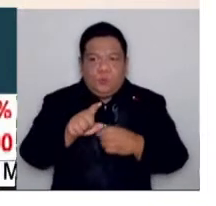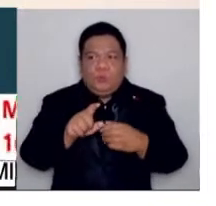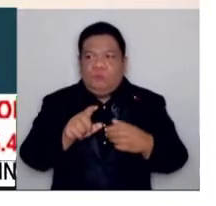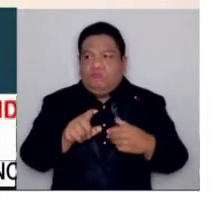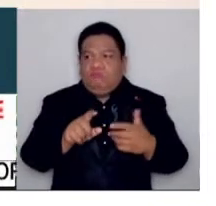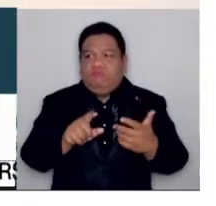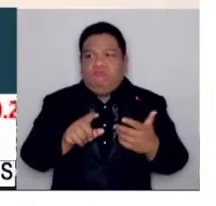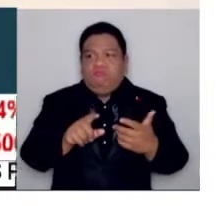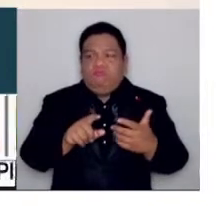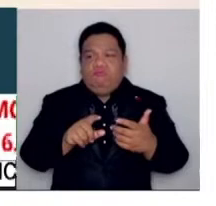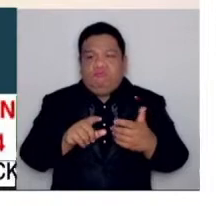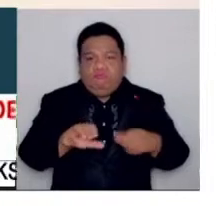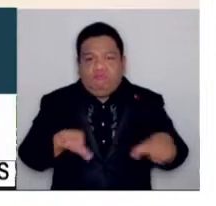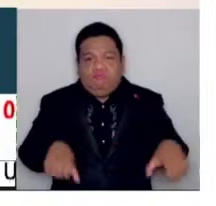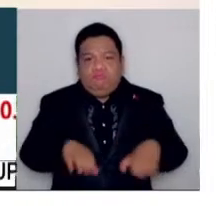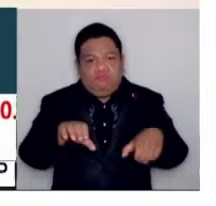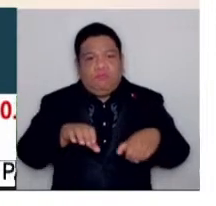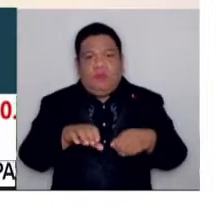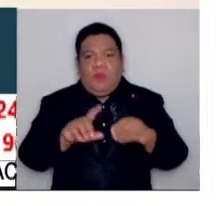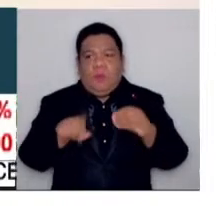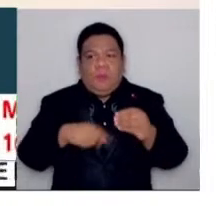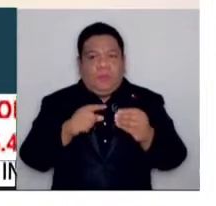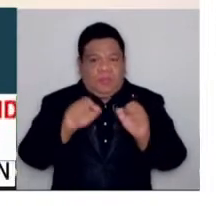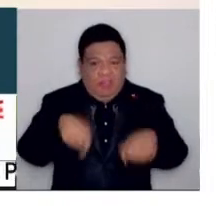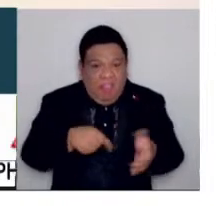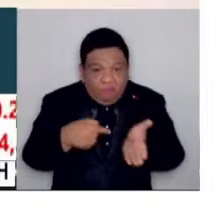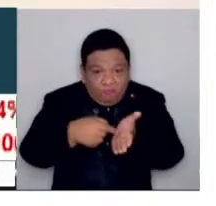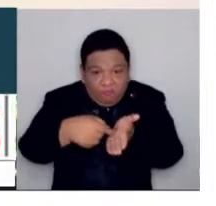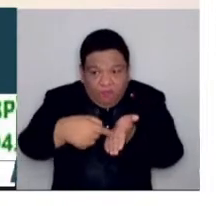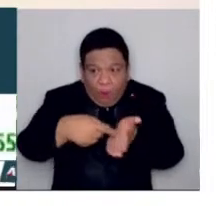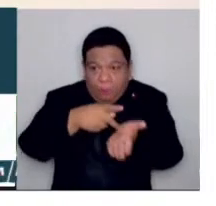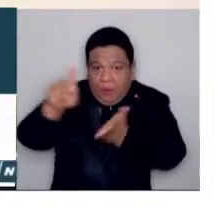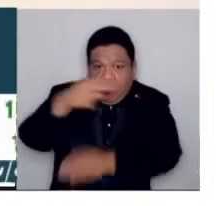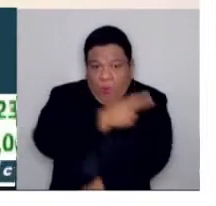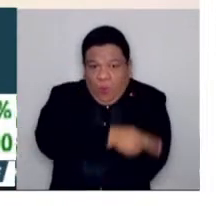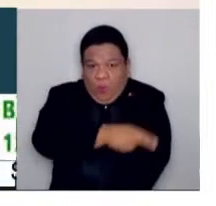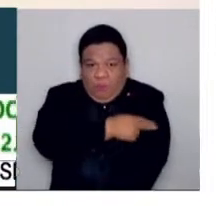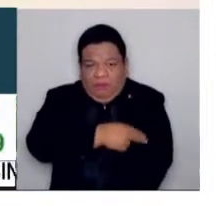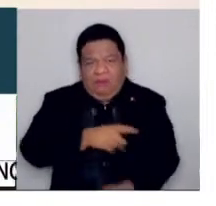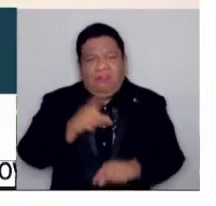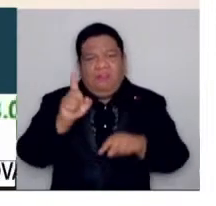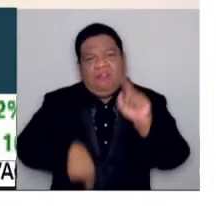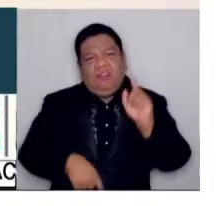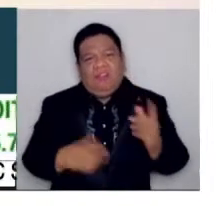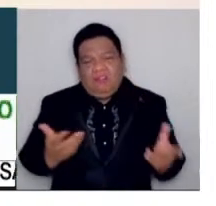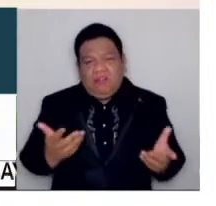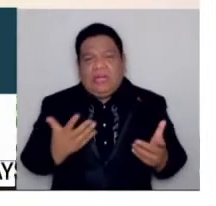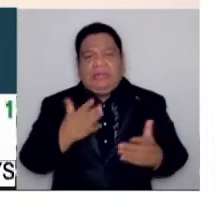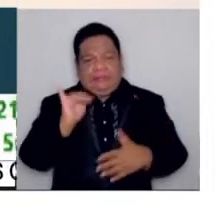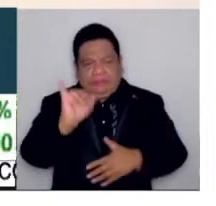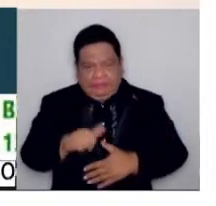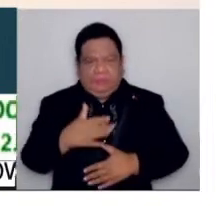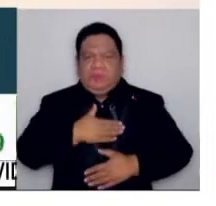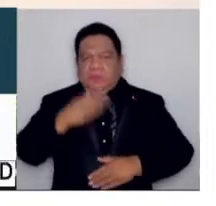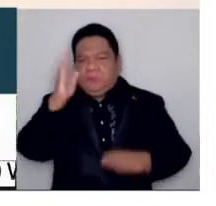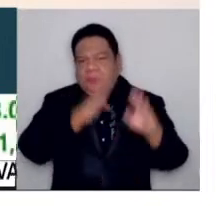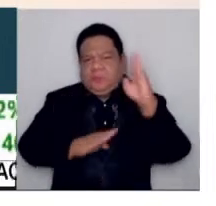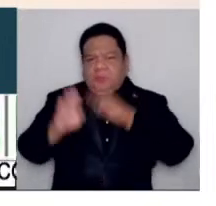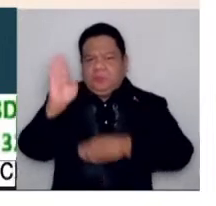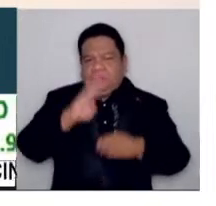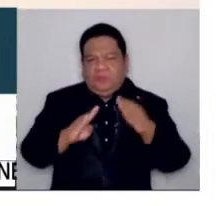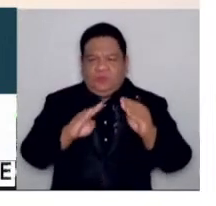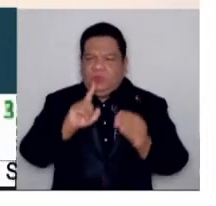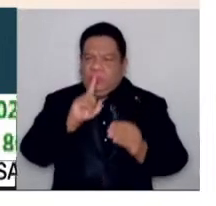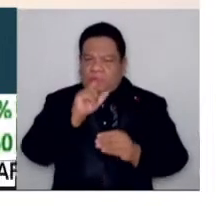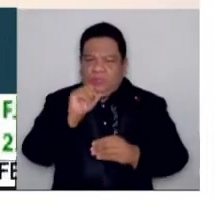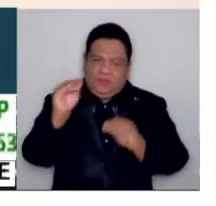the cost of healthcare. So that's my main problem with this inequity